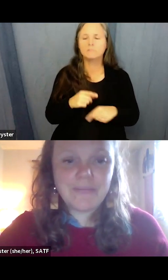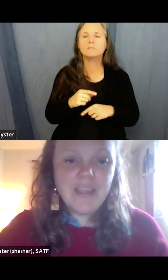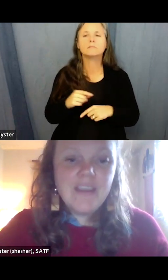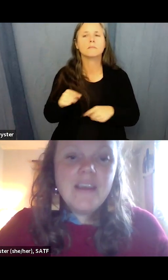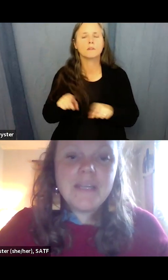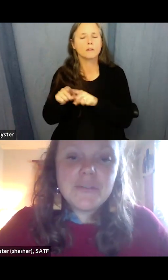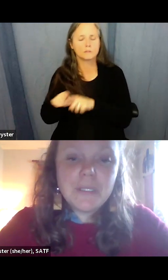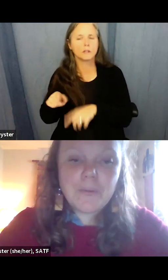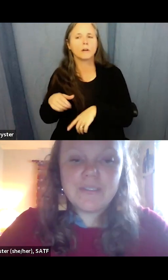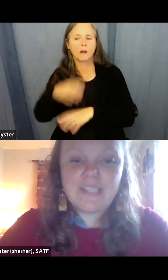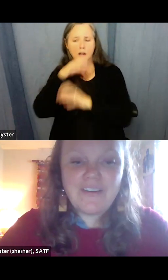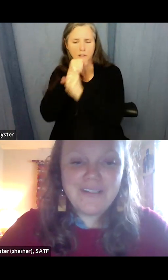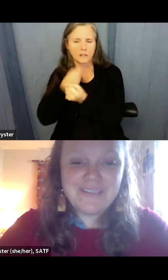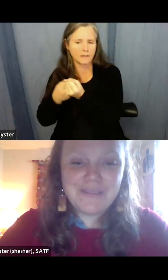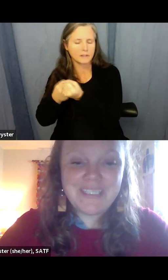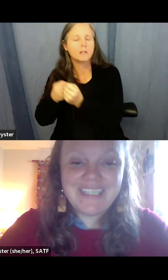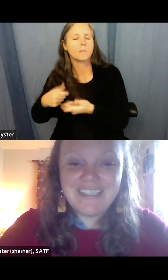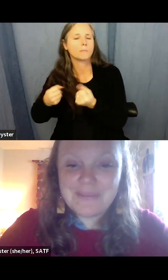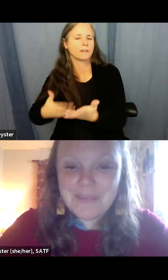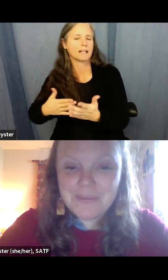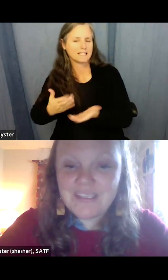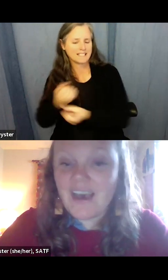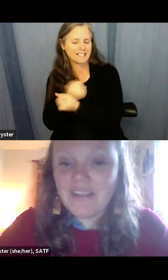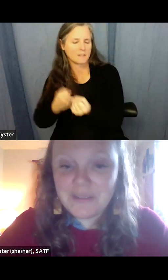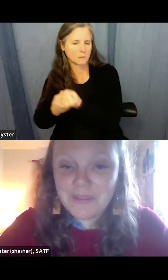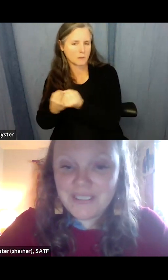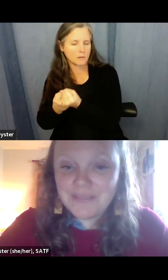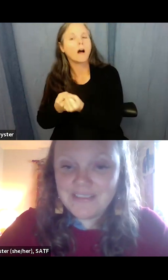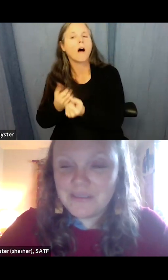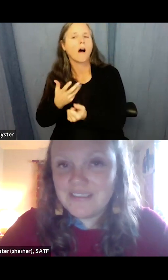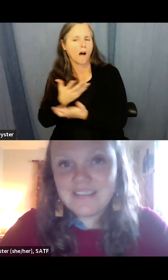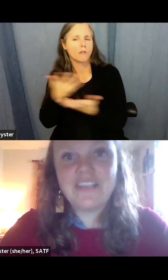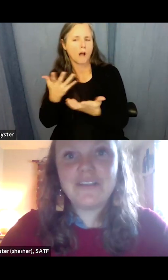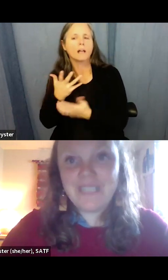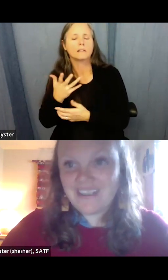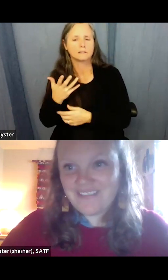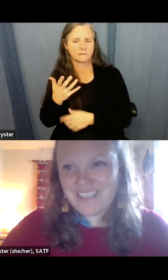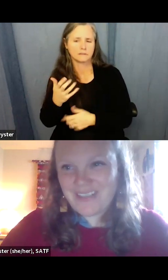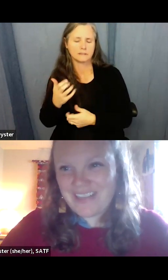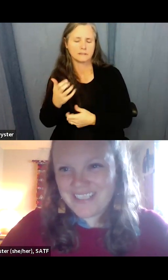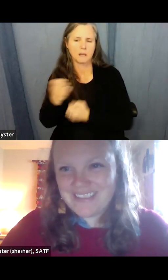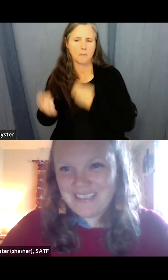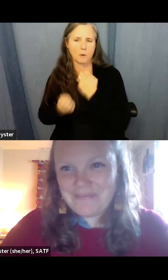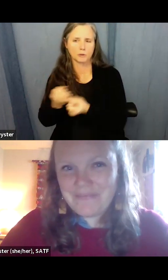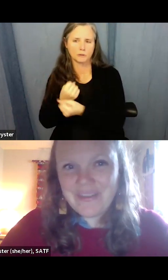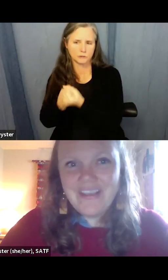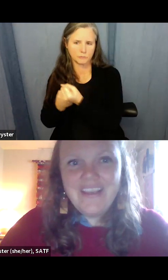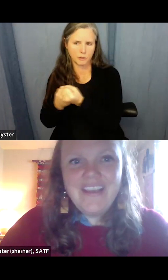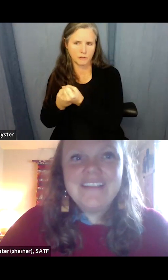betrayal. Mandatory reporters can also connect young people to other community resources, including confidential